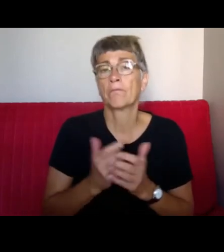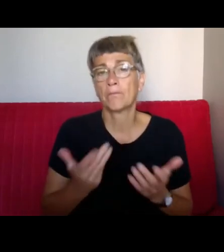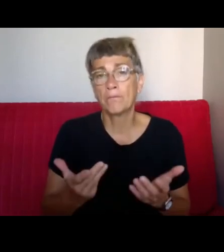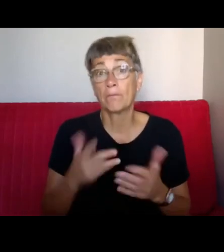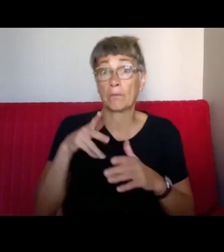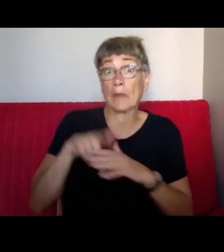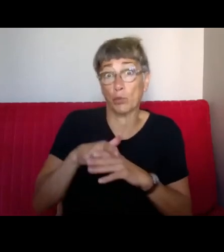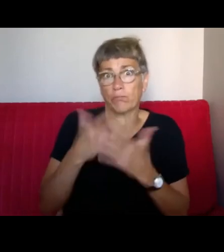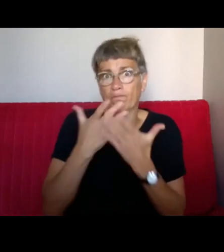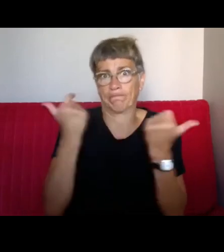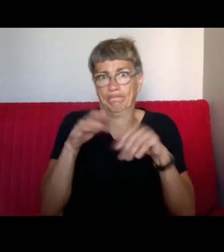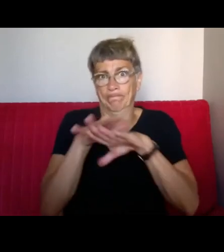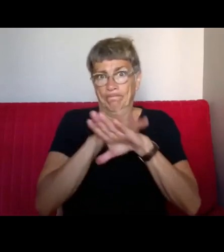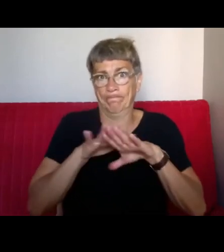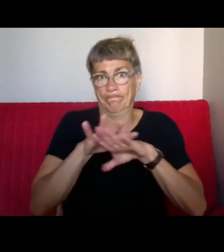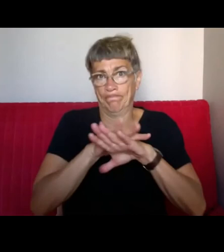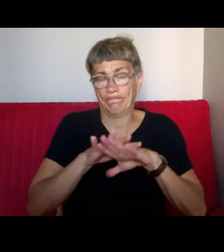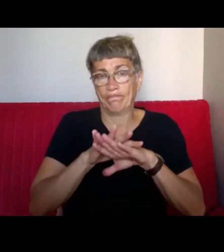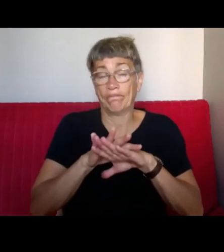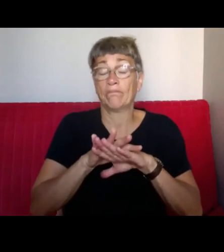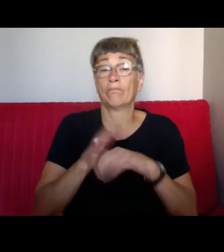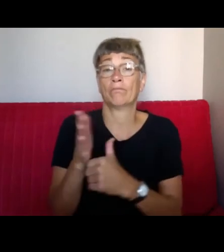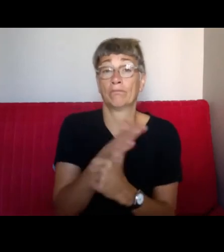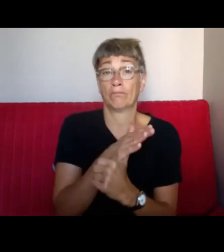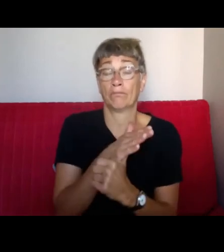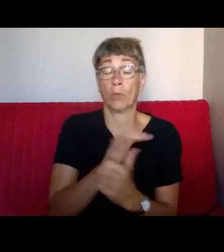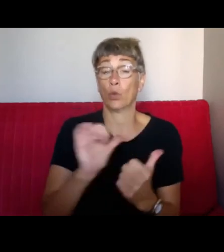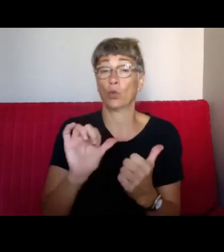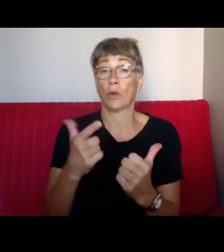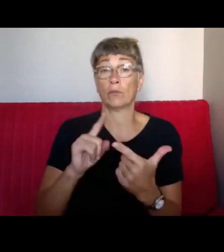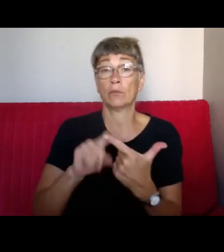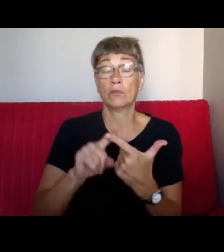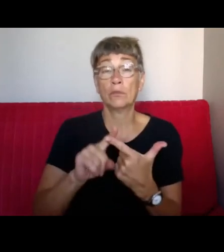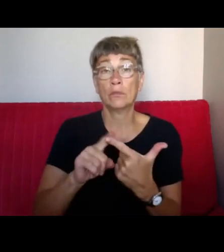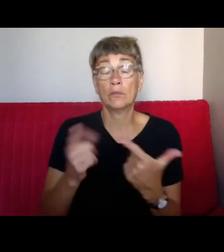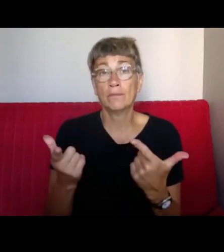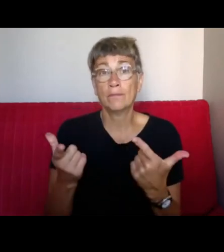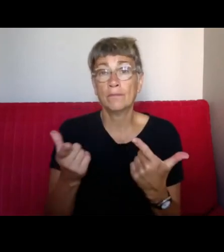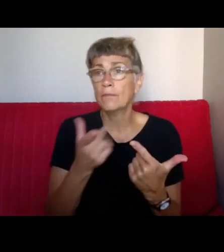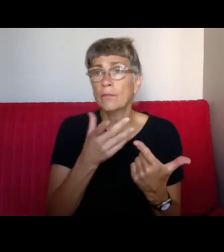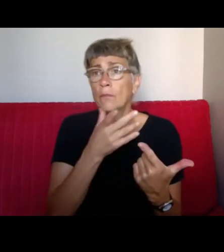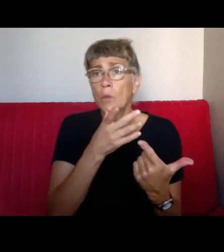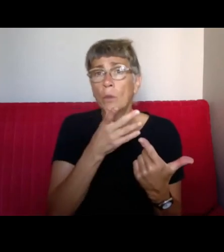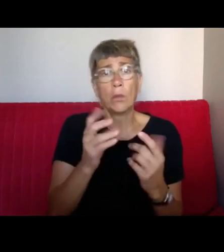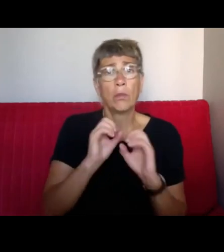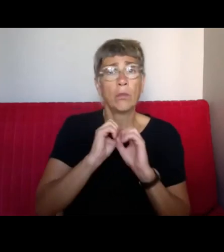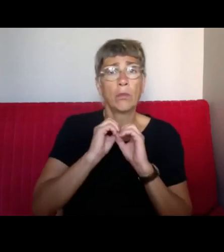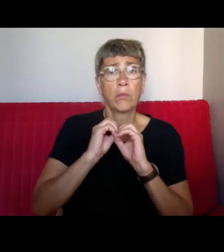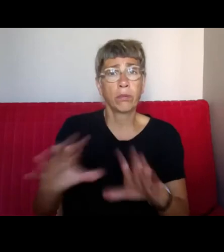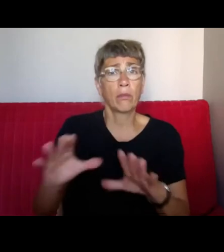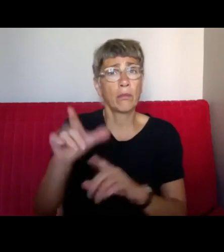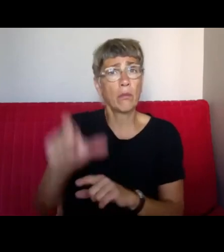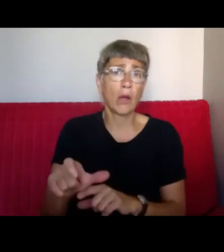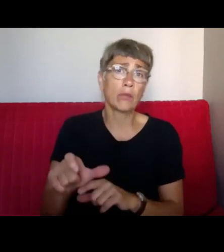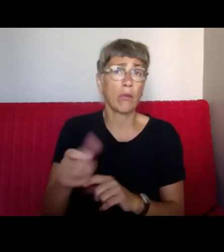problem. And second, because you cannot leave people so far when you know that they